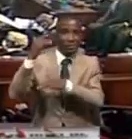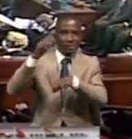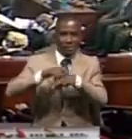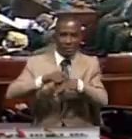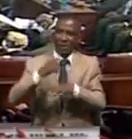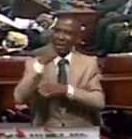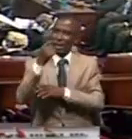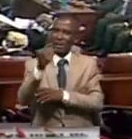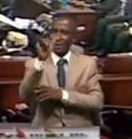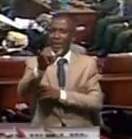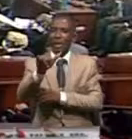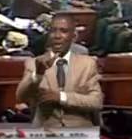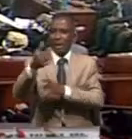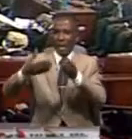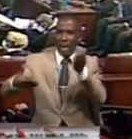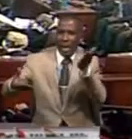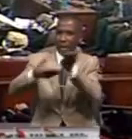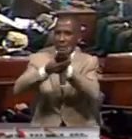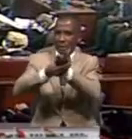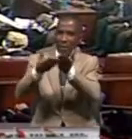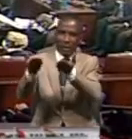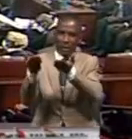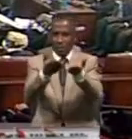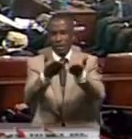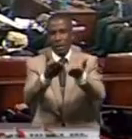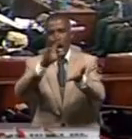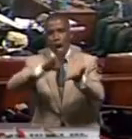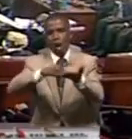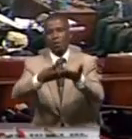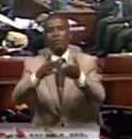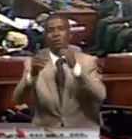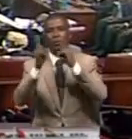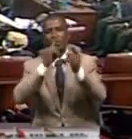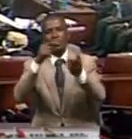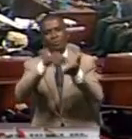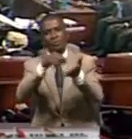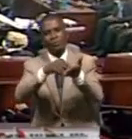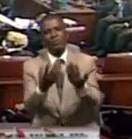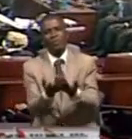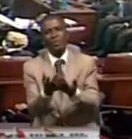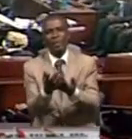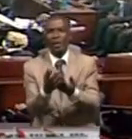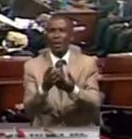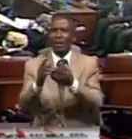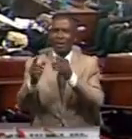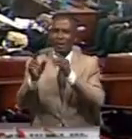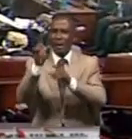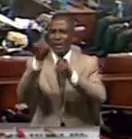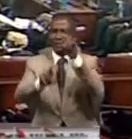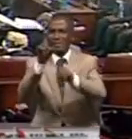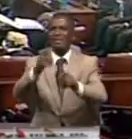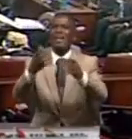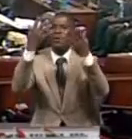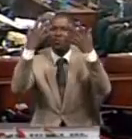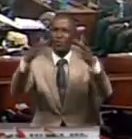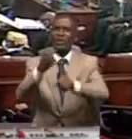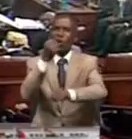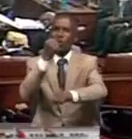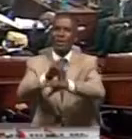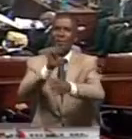who attached these documents to his witness statement. Yes. You have cross-examined him on it. He has admitted the